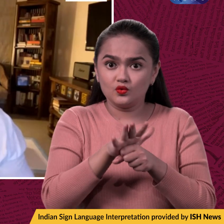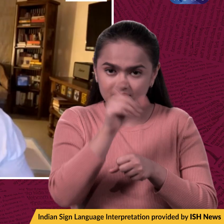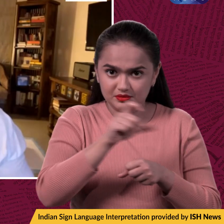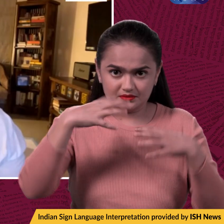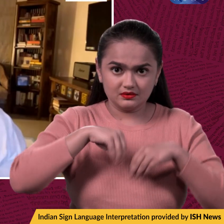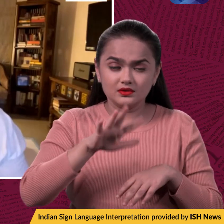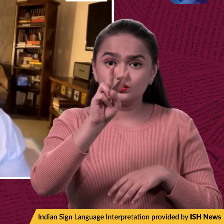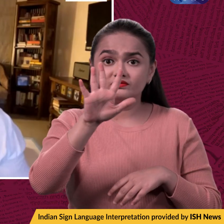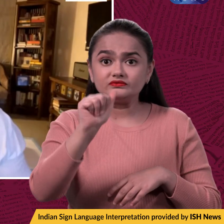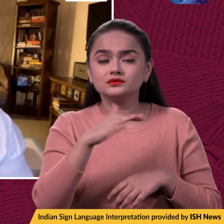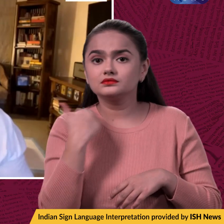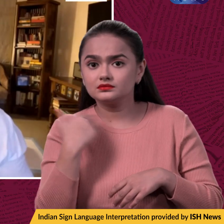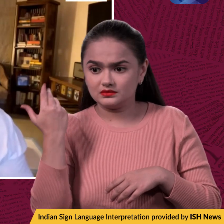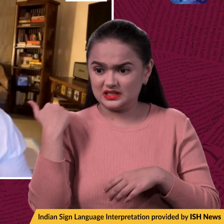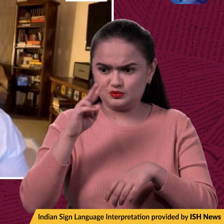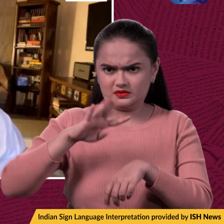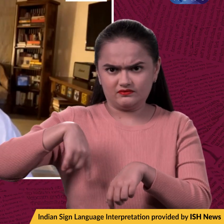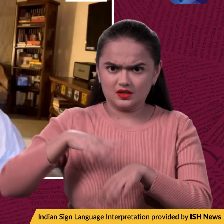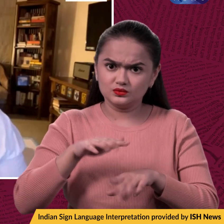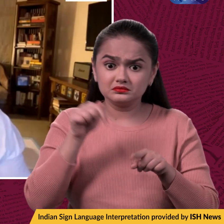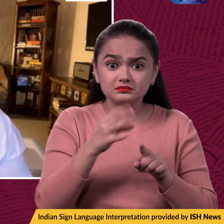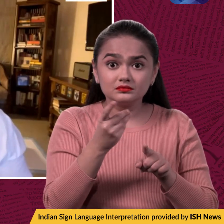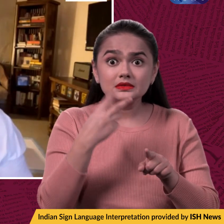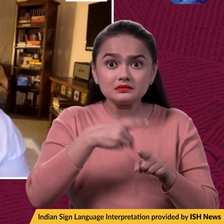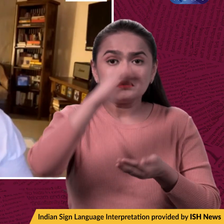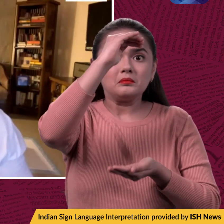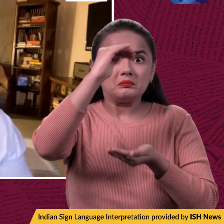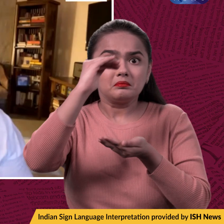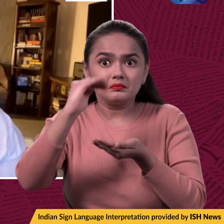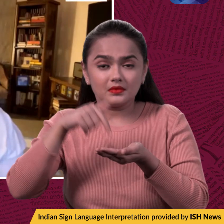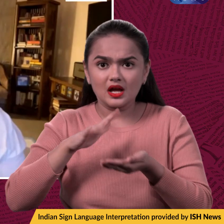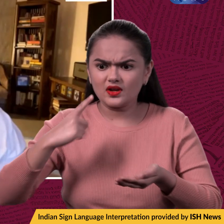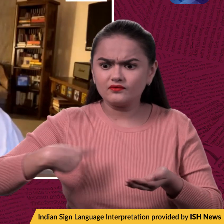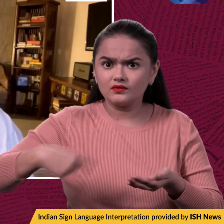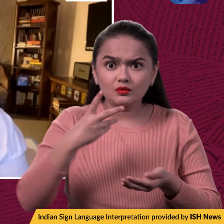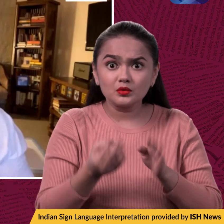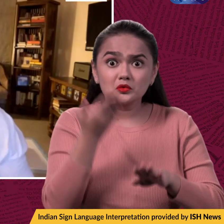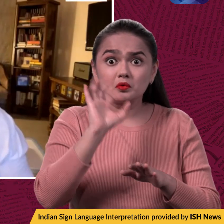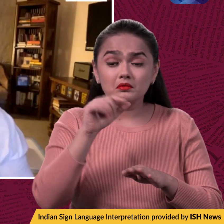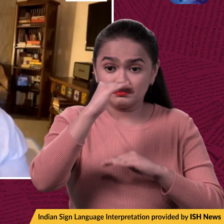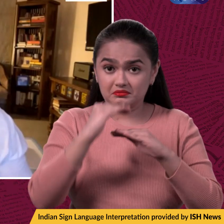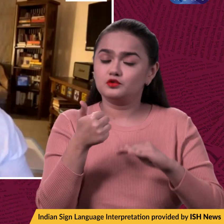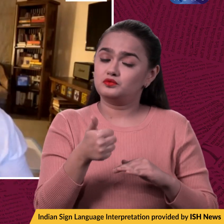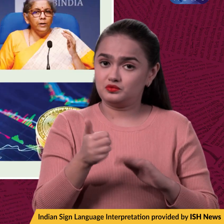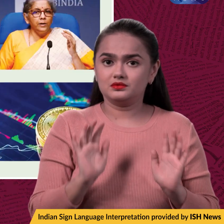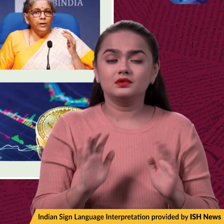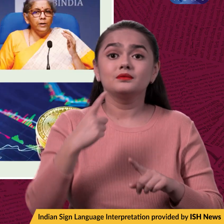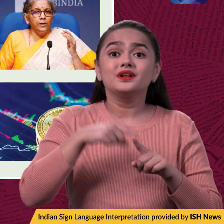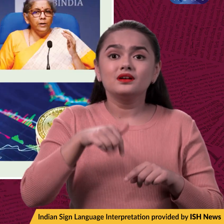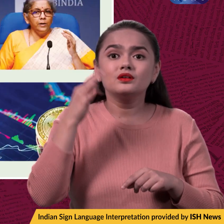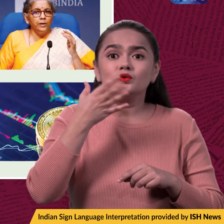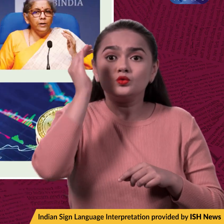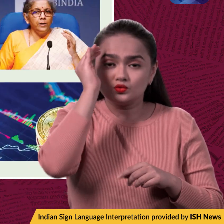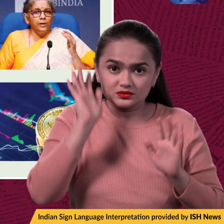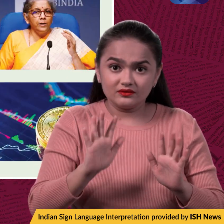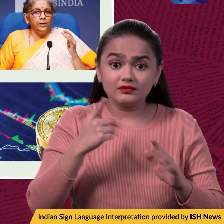7,579 new COVID cases, 236 deaths in the last 24 hours. Those numbers seem to be coming down on a daily basis, which is a good thing. A look